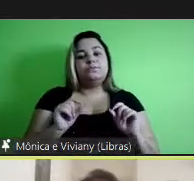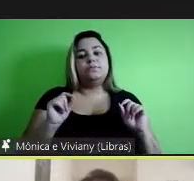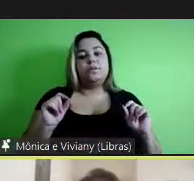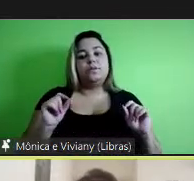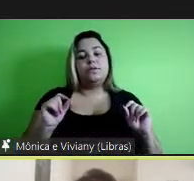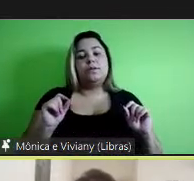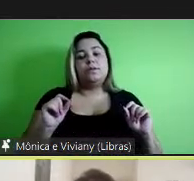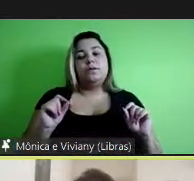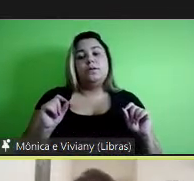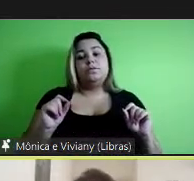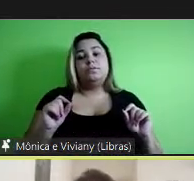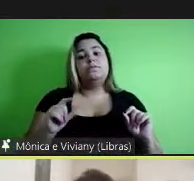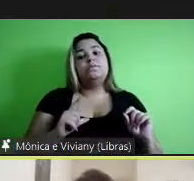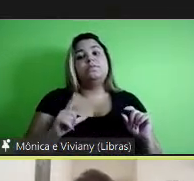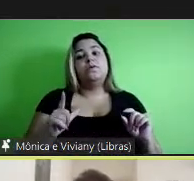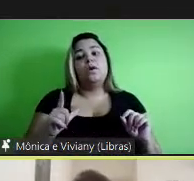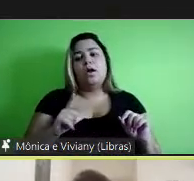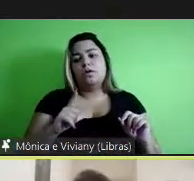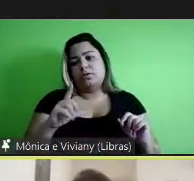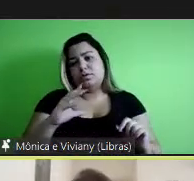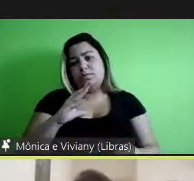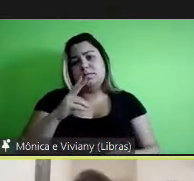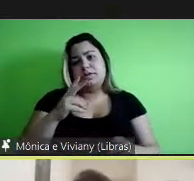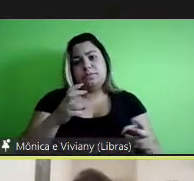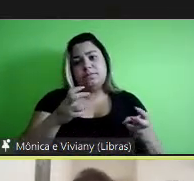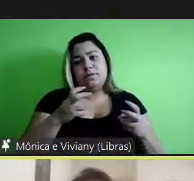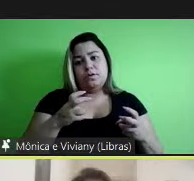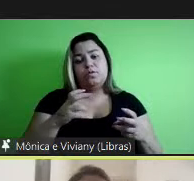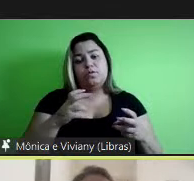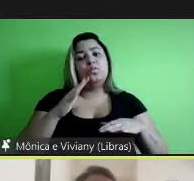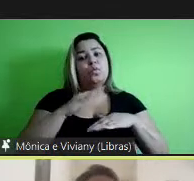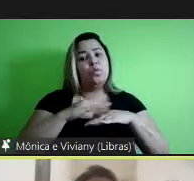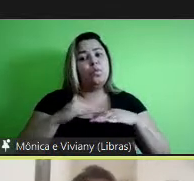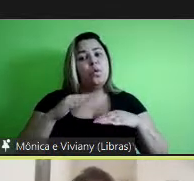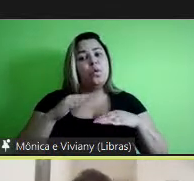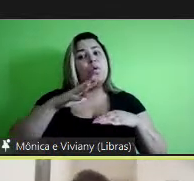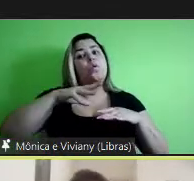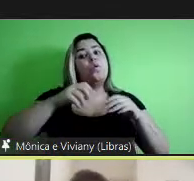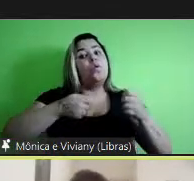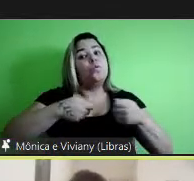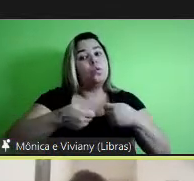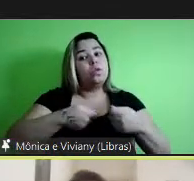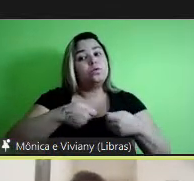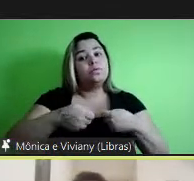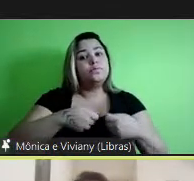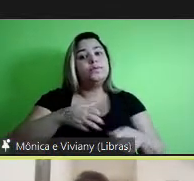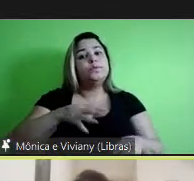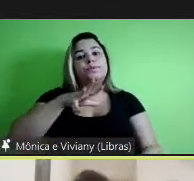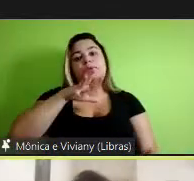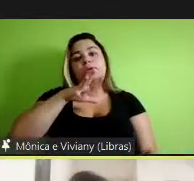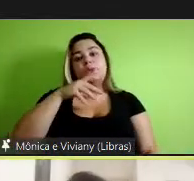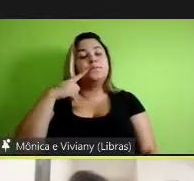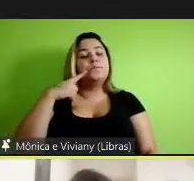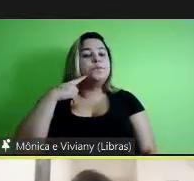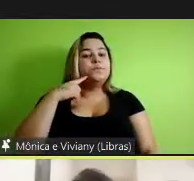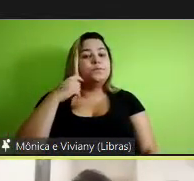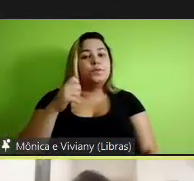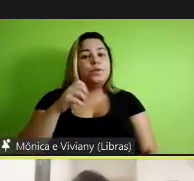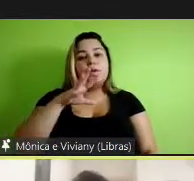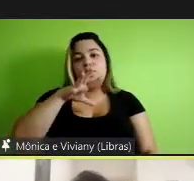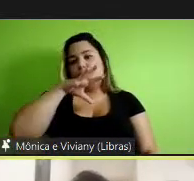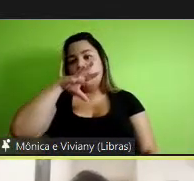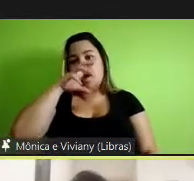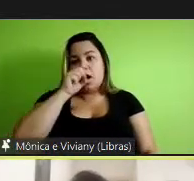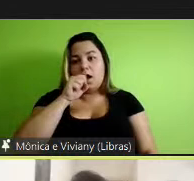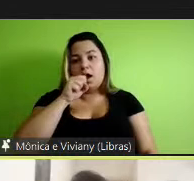have these heat waves. We need to notice in ways for us to control air pollution or even to begin to